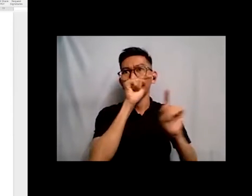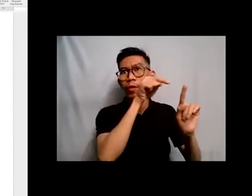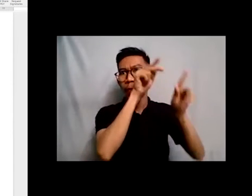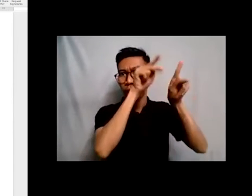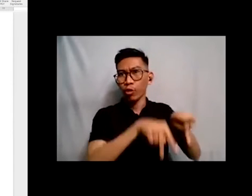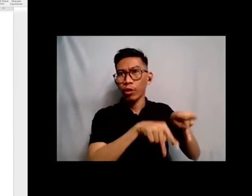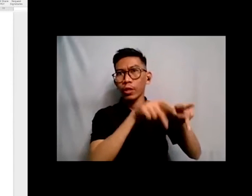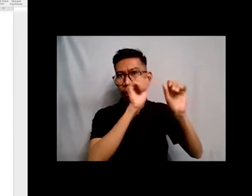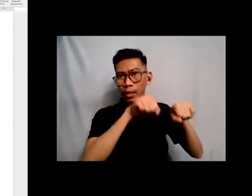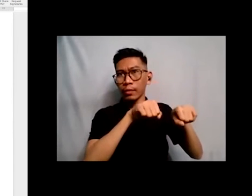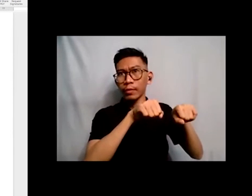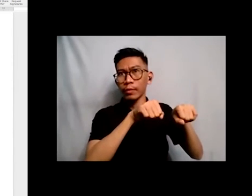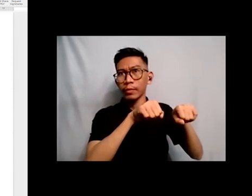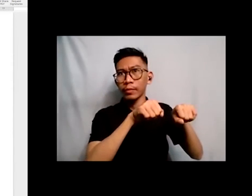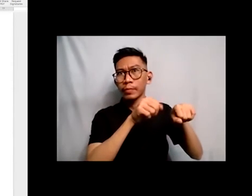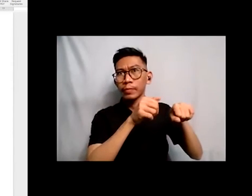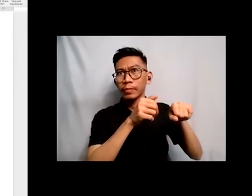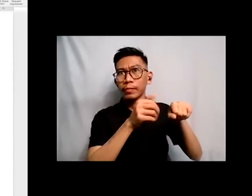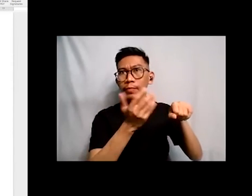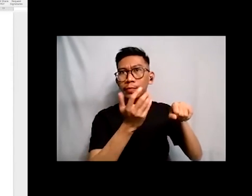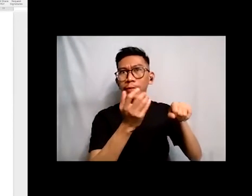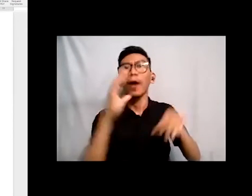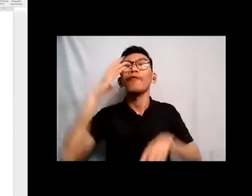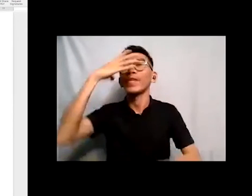So I'm sorry, for pretty, the one pretty.